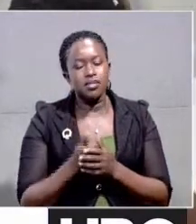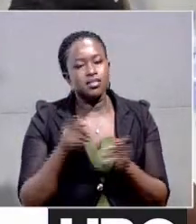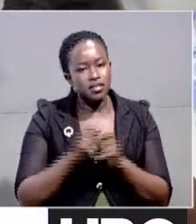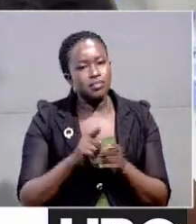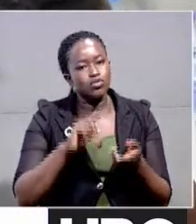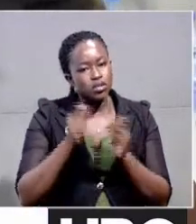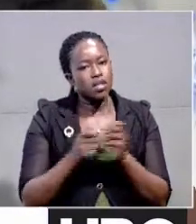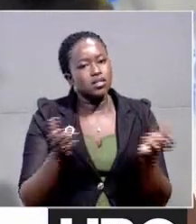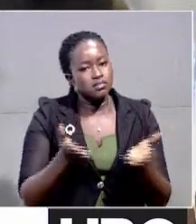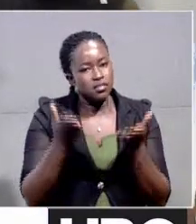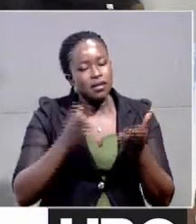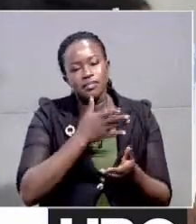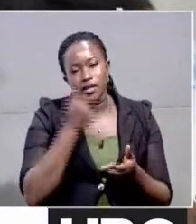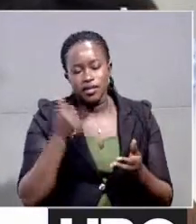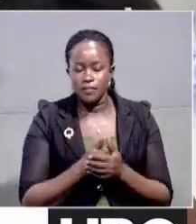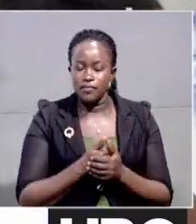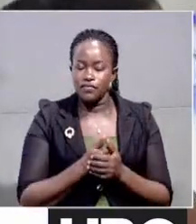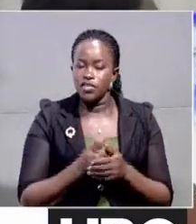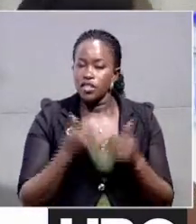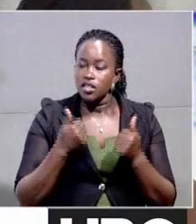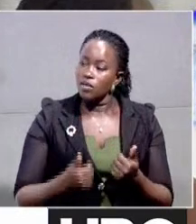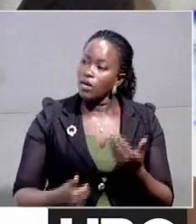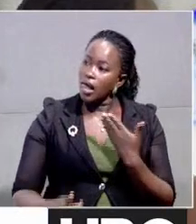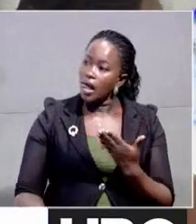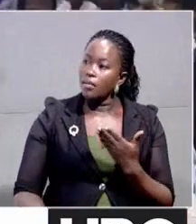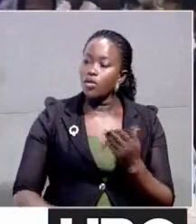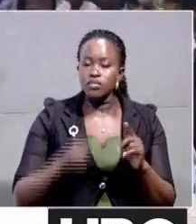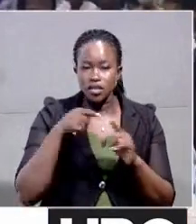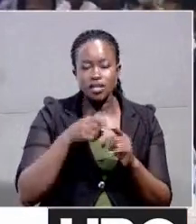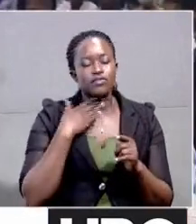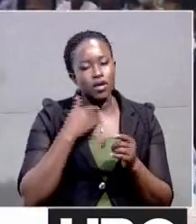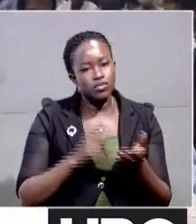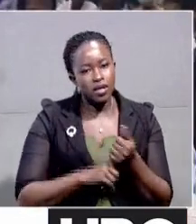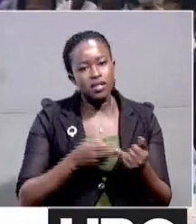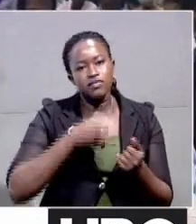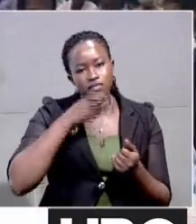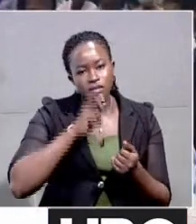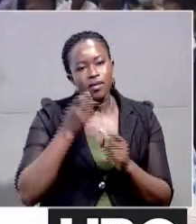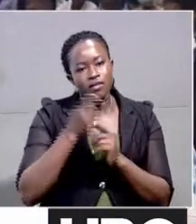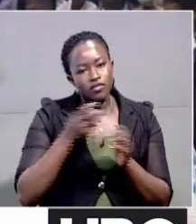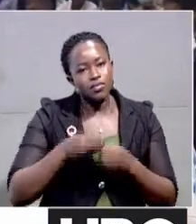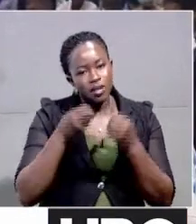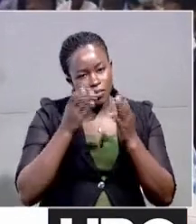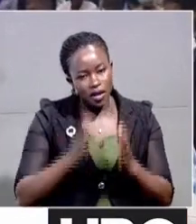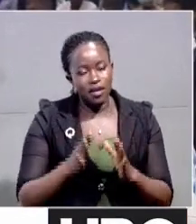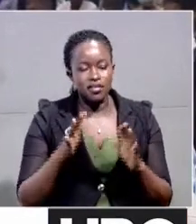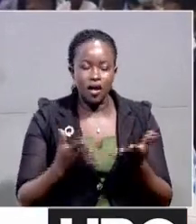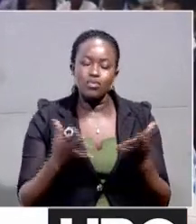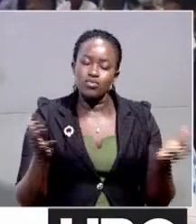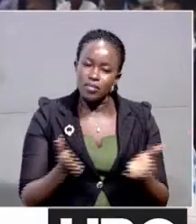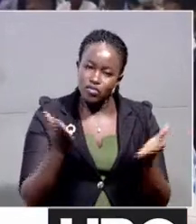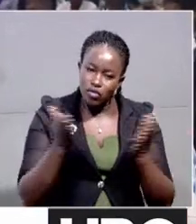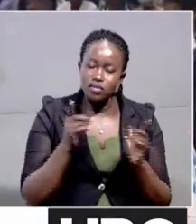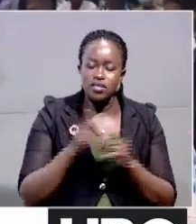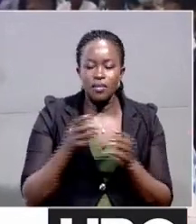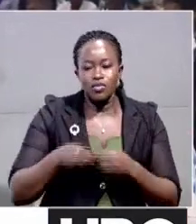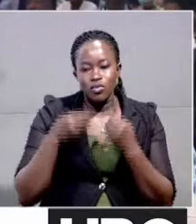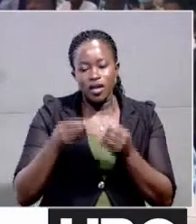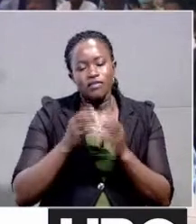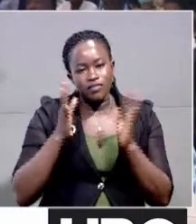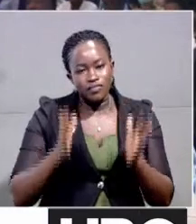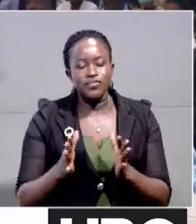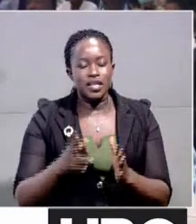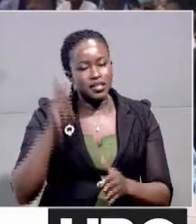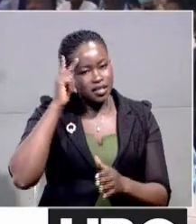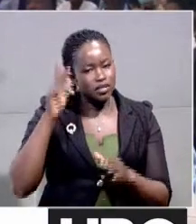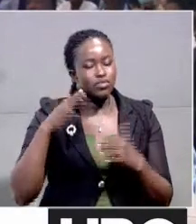The Suppliers Forum has three main objectives, namely to get feedback from the suppliers on how to improve, to give suppliers hints on how